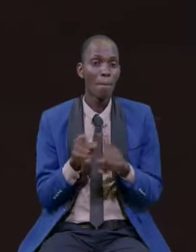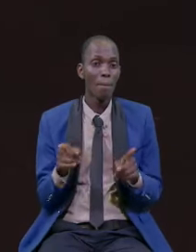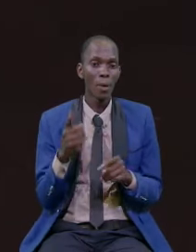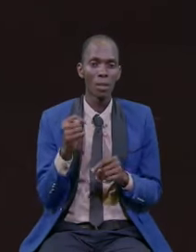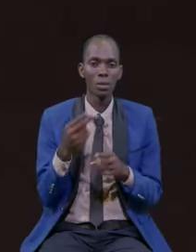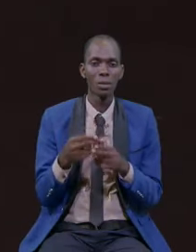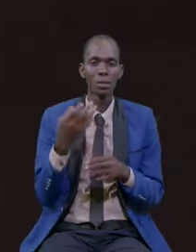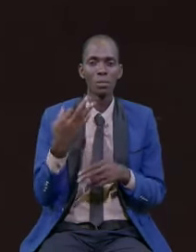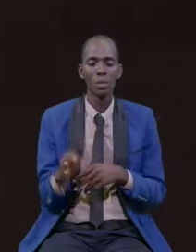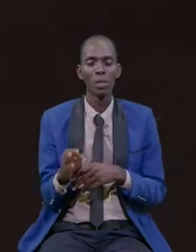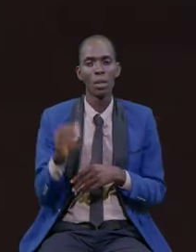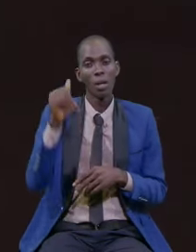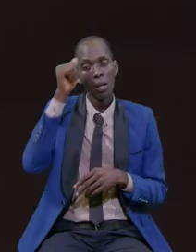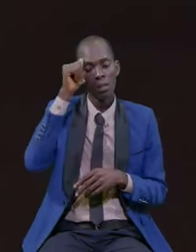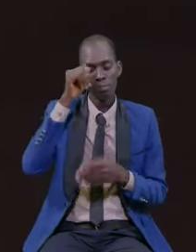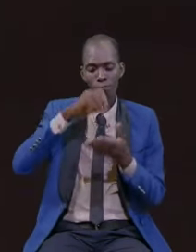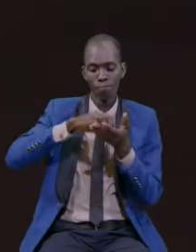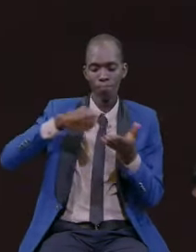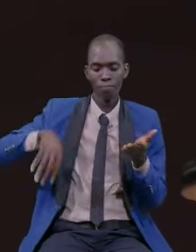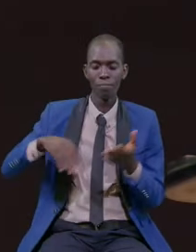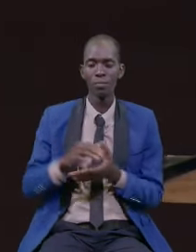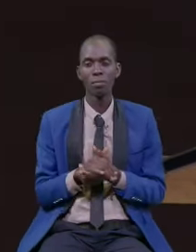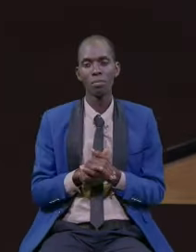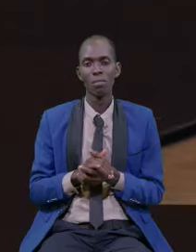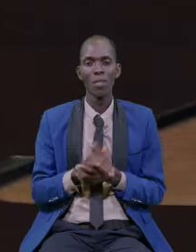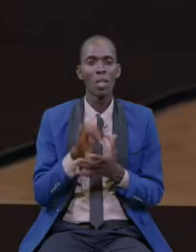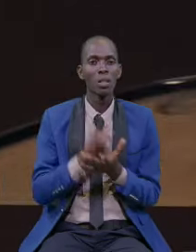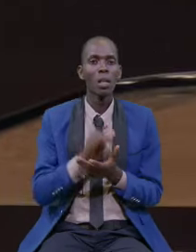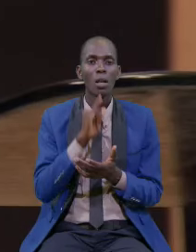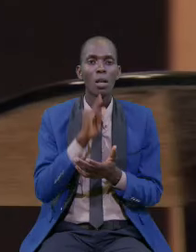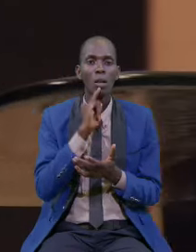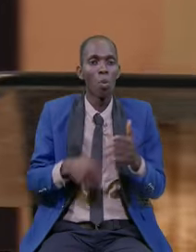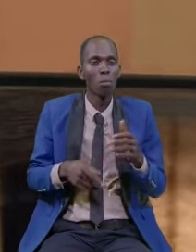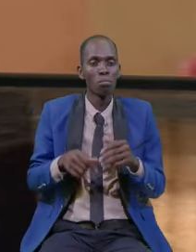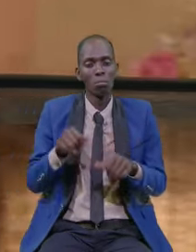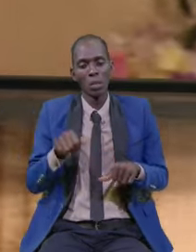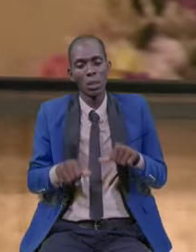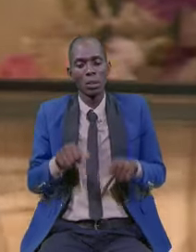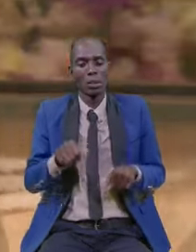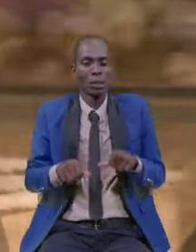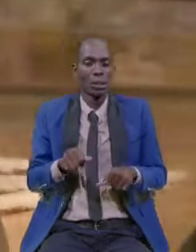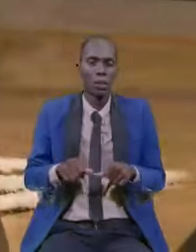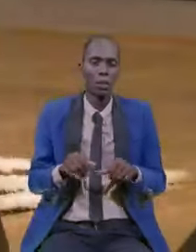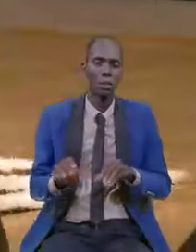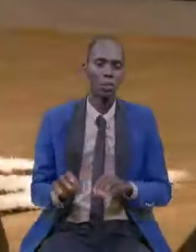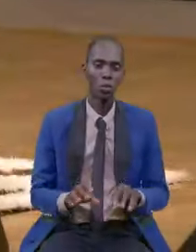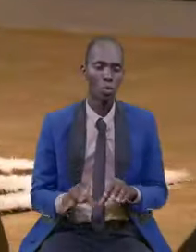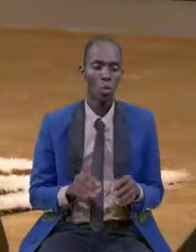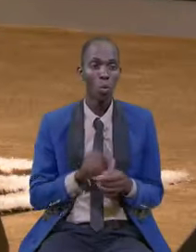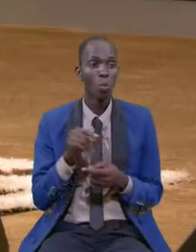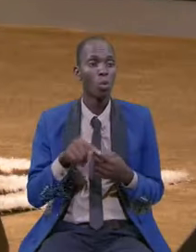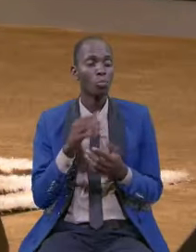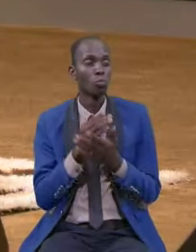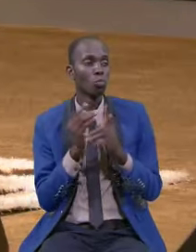Adam excluded. You see, that's what unbelief does. When somebody is